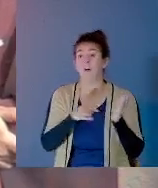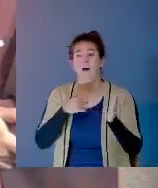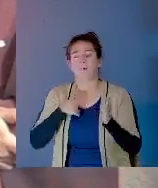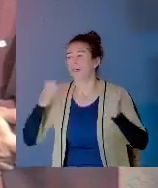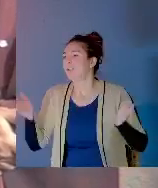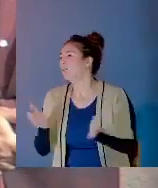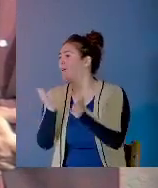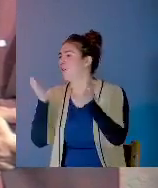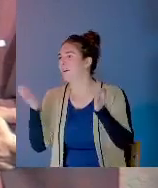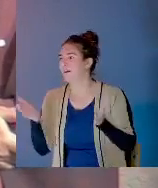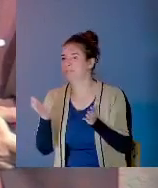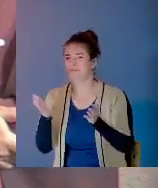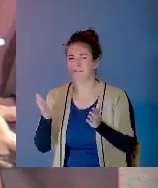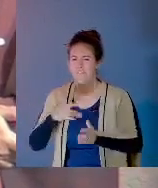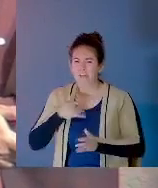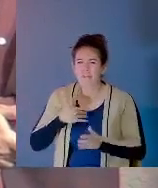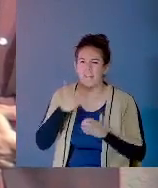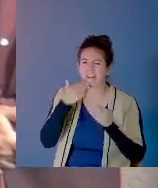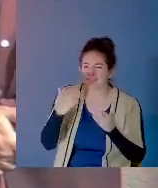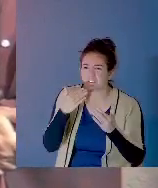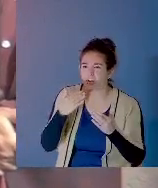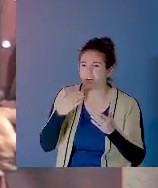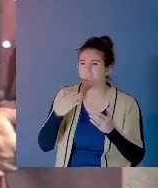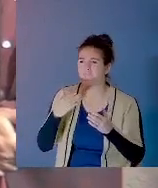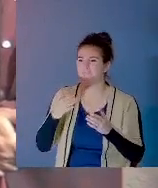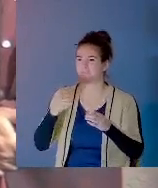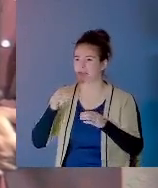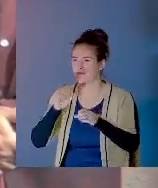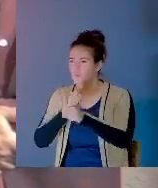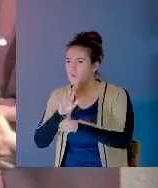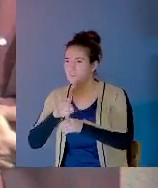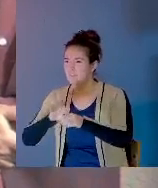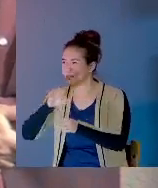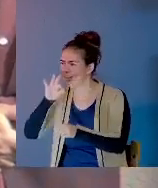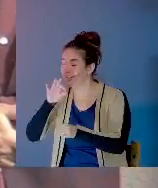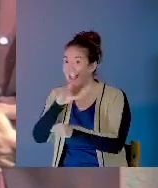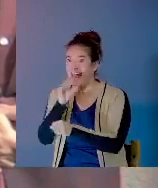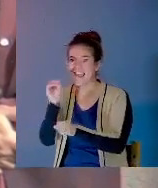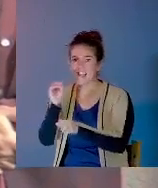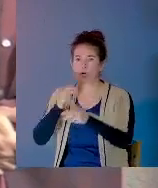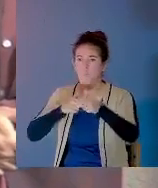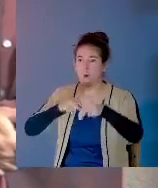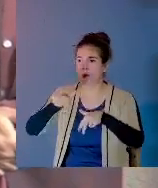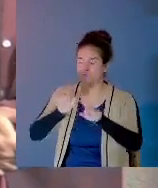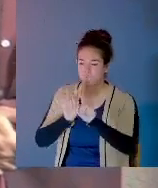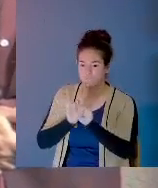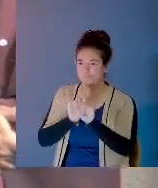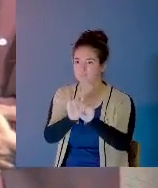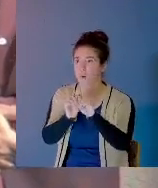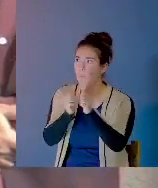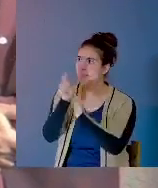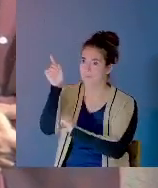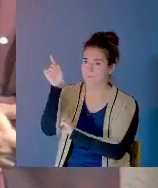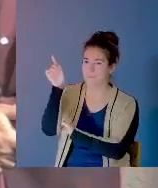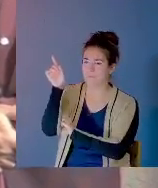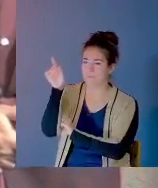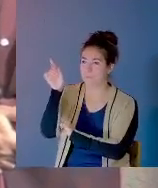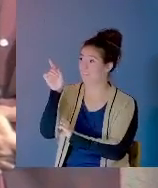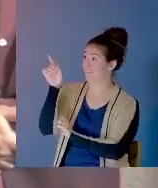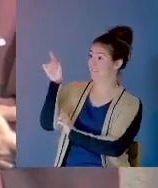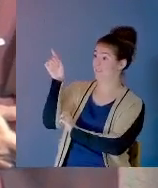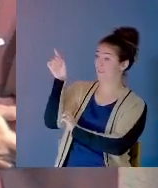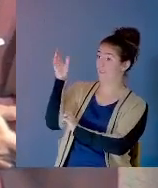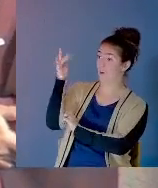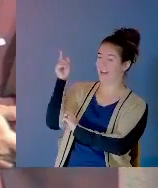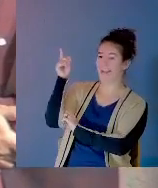be filled with the Spirit, and walk with him because God's got more. And that's the exciting thing to me is God says, look,